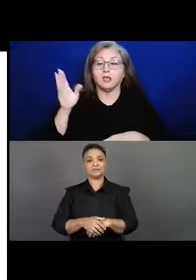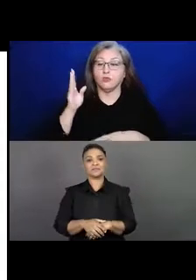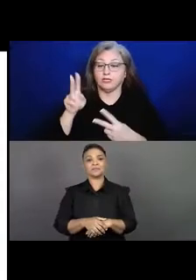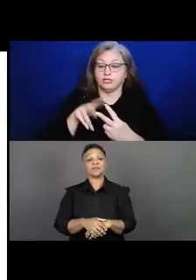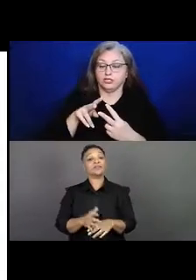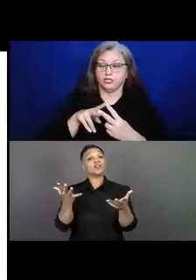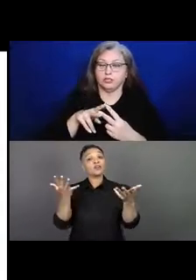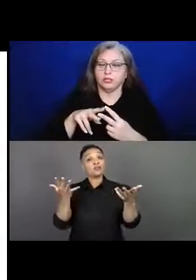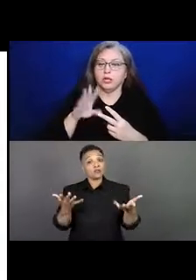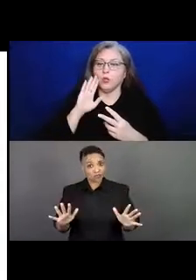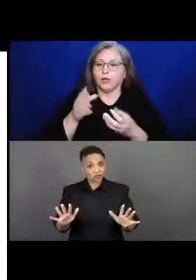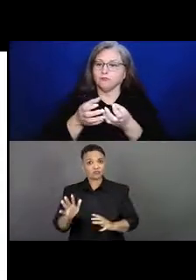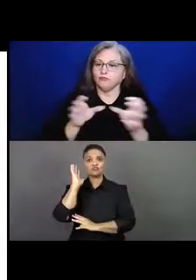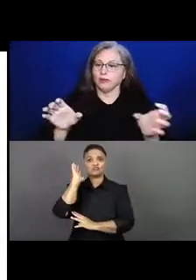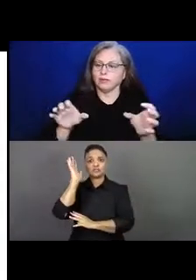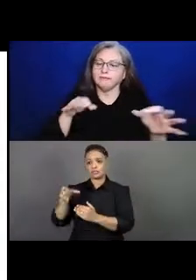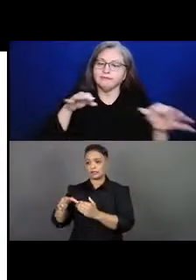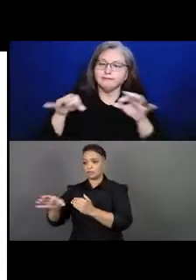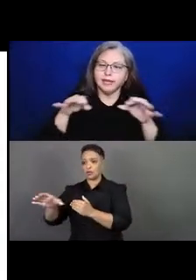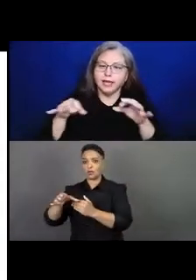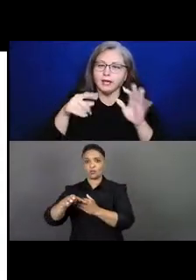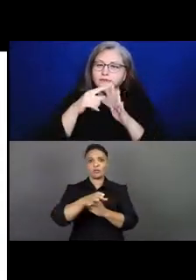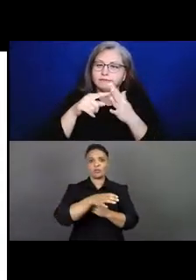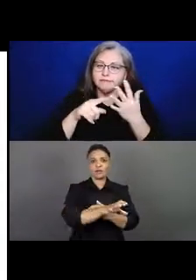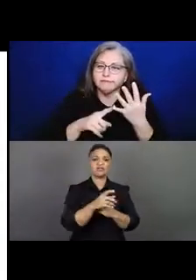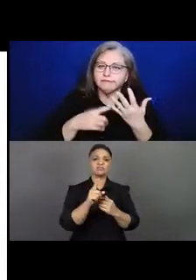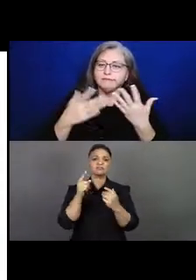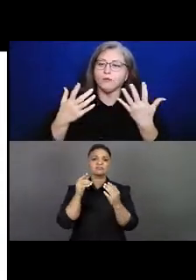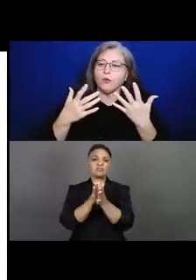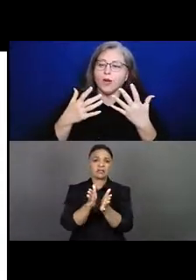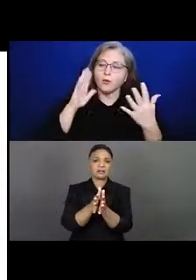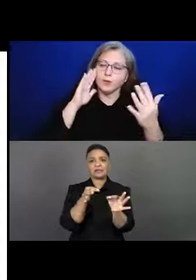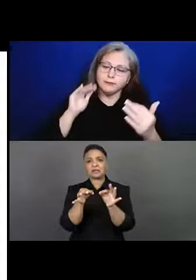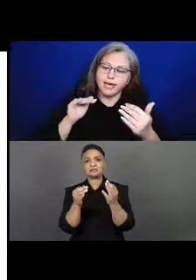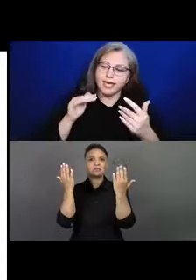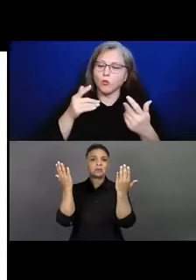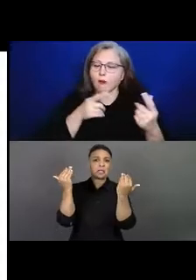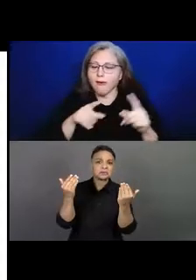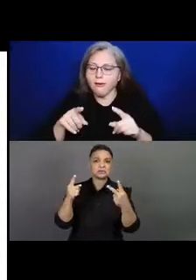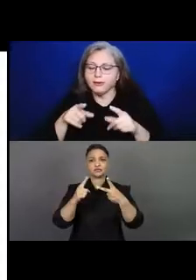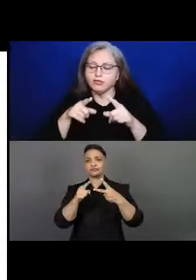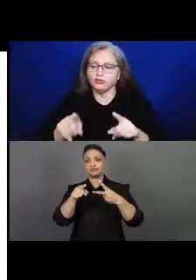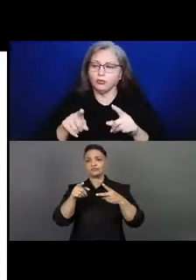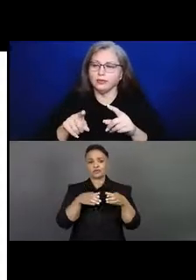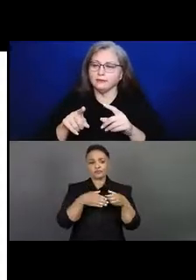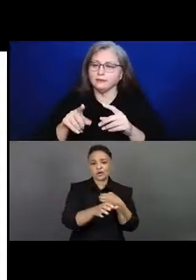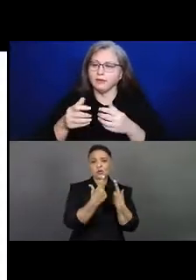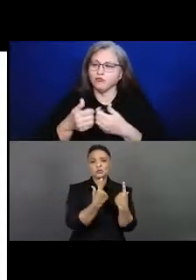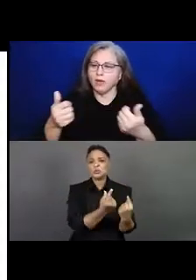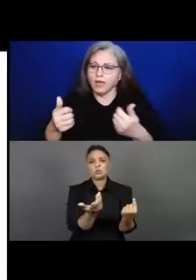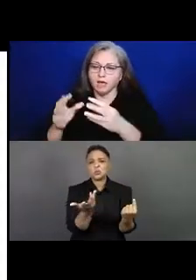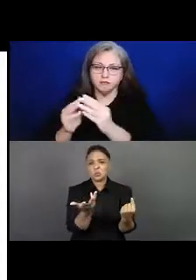give breakout session expectations just to explain what will entail during the breakout session, and